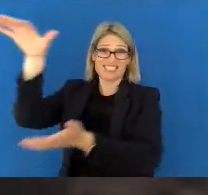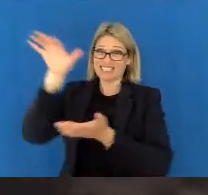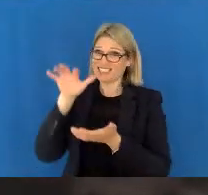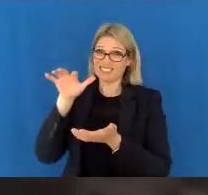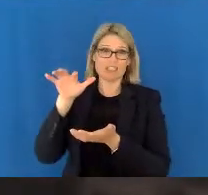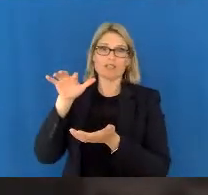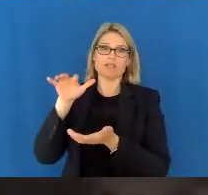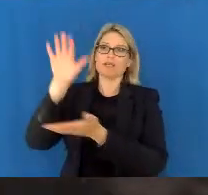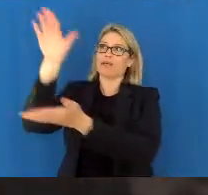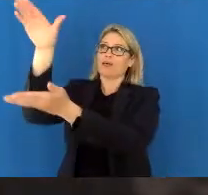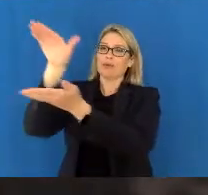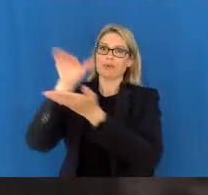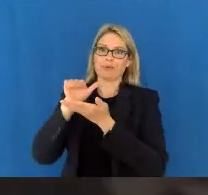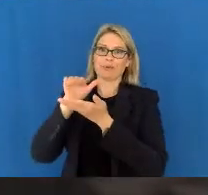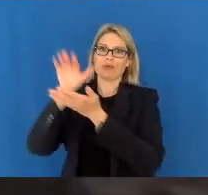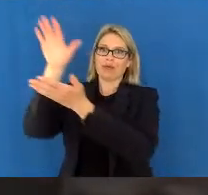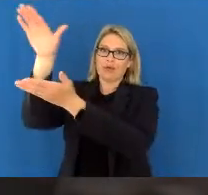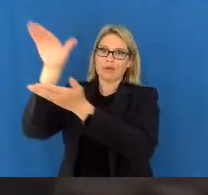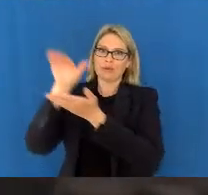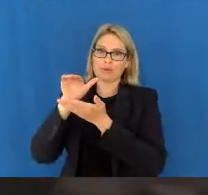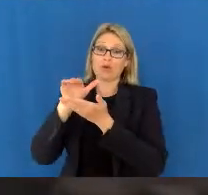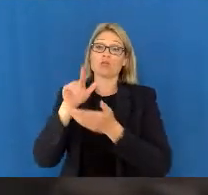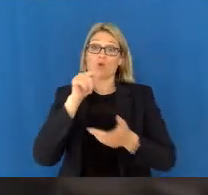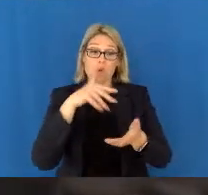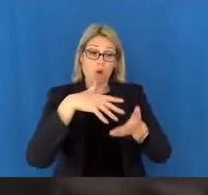the most vulnerable people first.